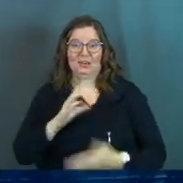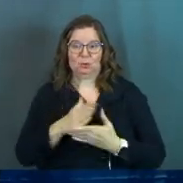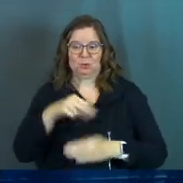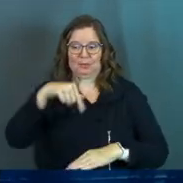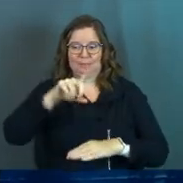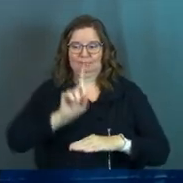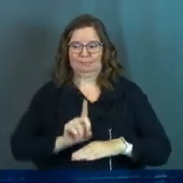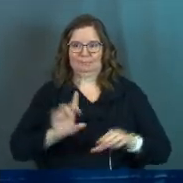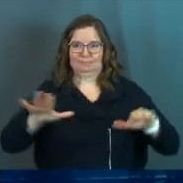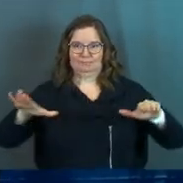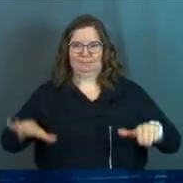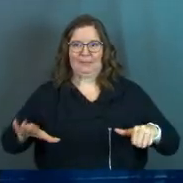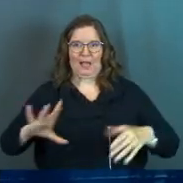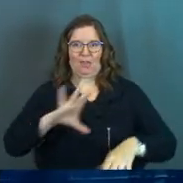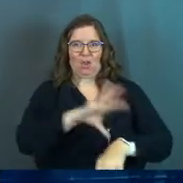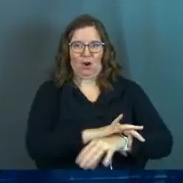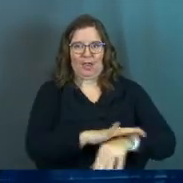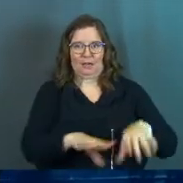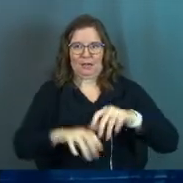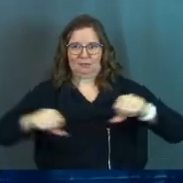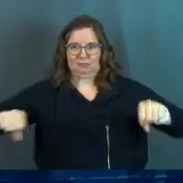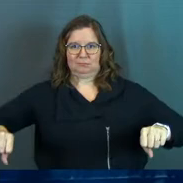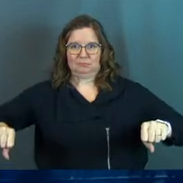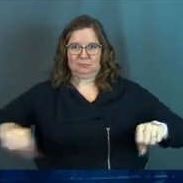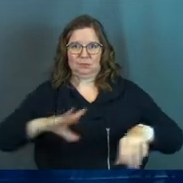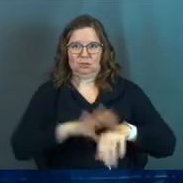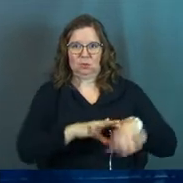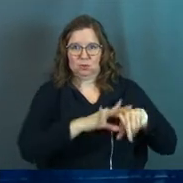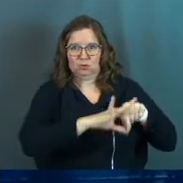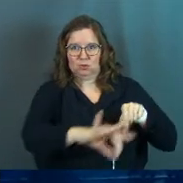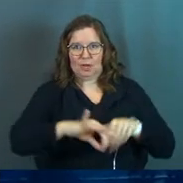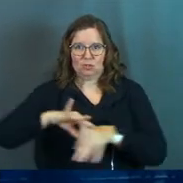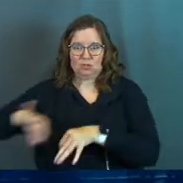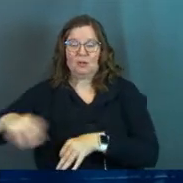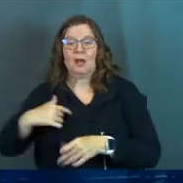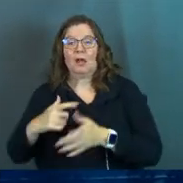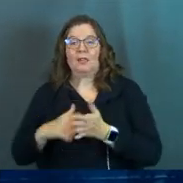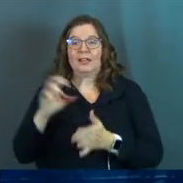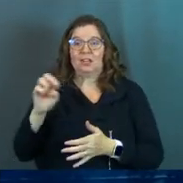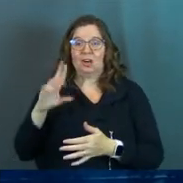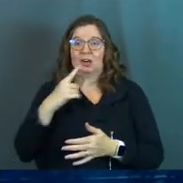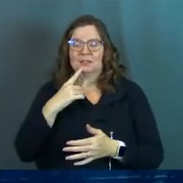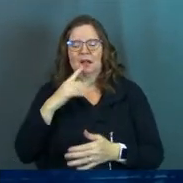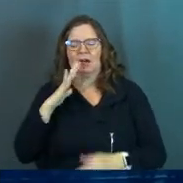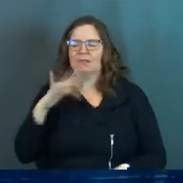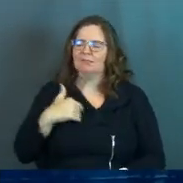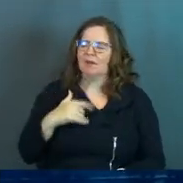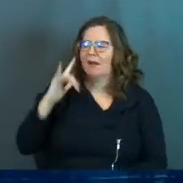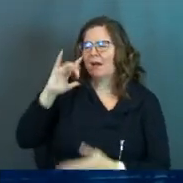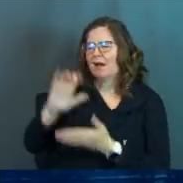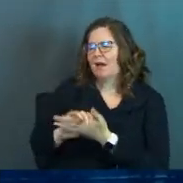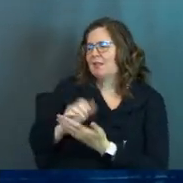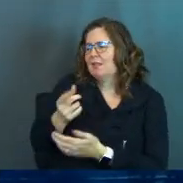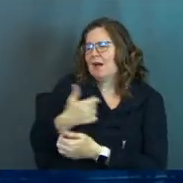between them, and they're handcuffed to the stretchers. And all of a sudden, the ER nurse hears the husband say, "I love you,